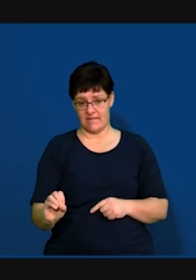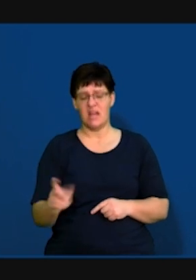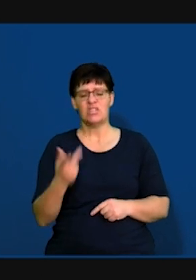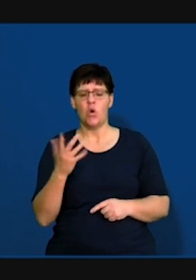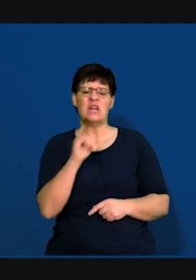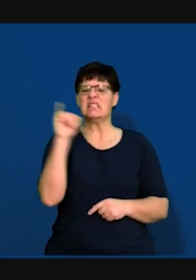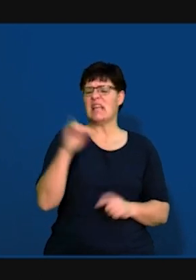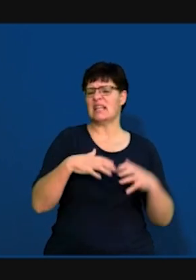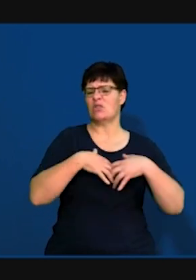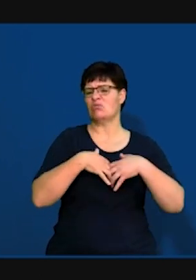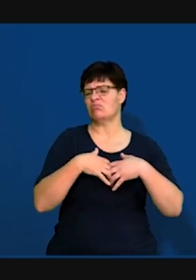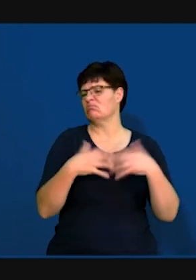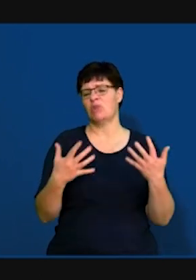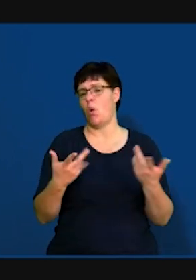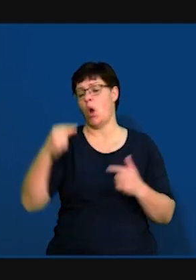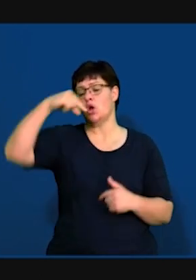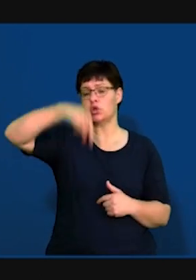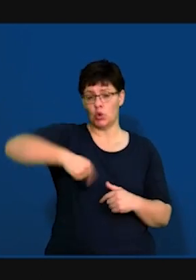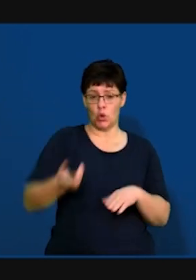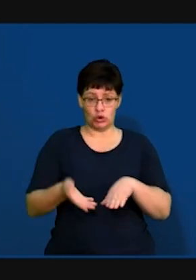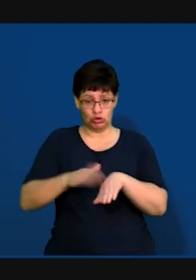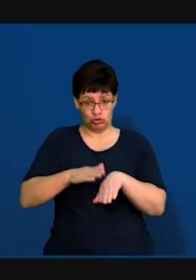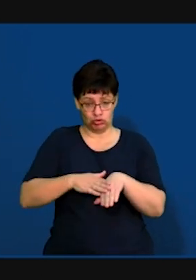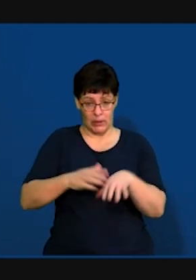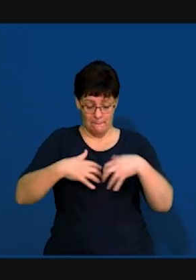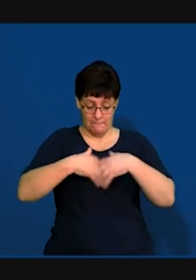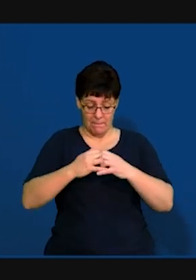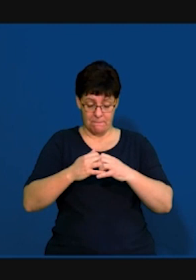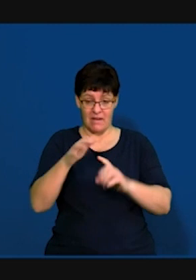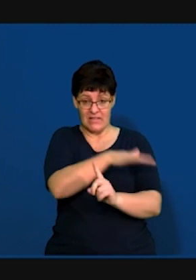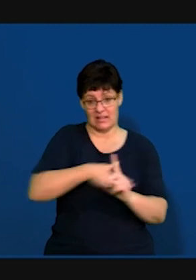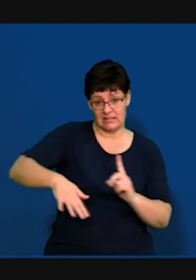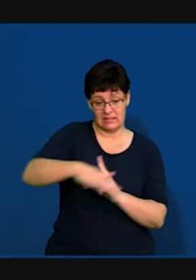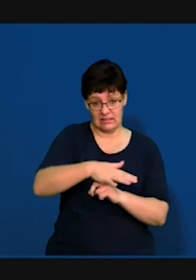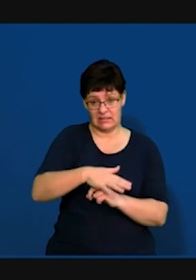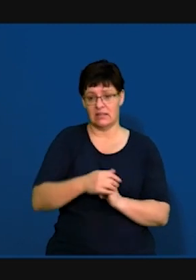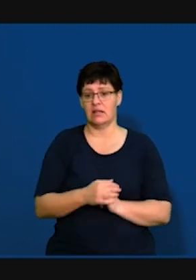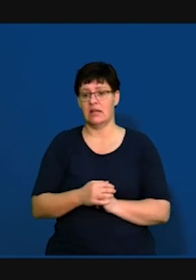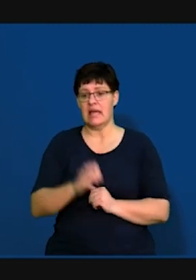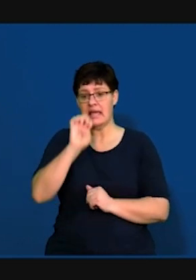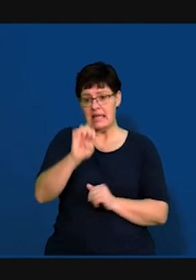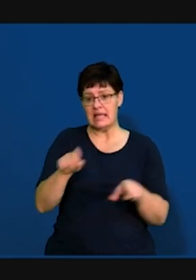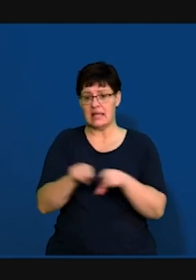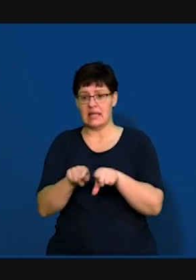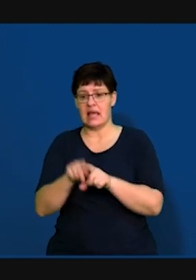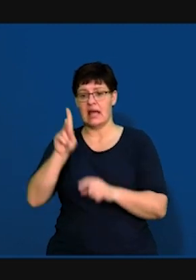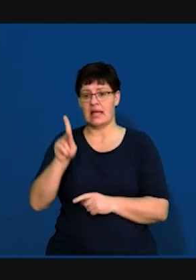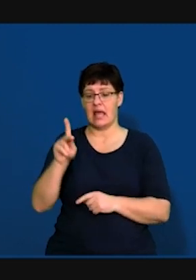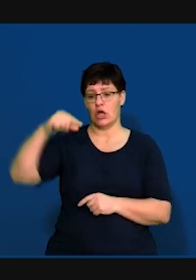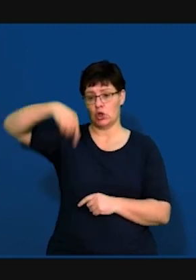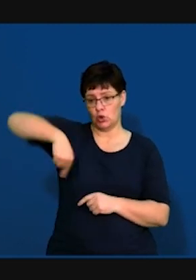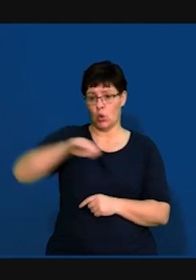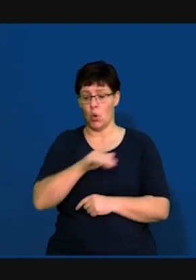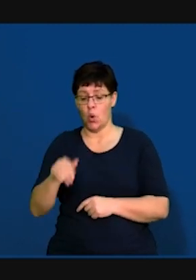creates, if Q is the charge that creates the field, so E is equals to K Q over R